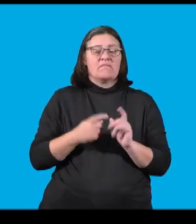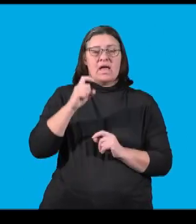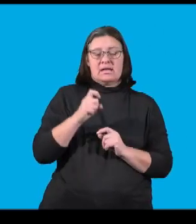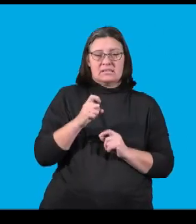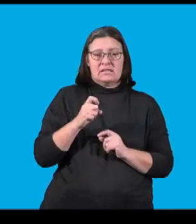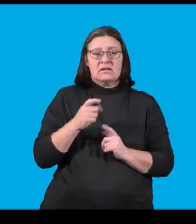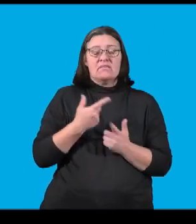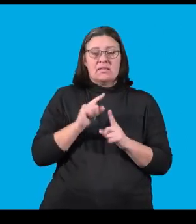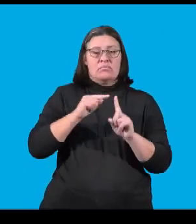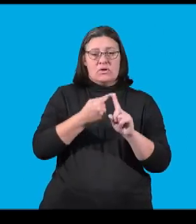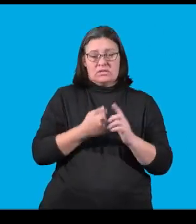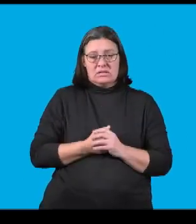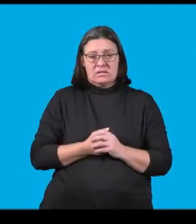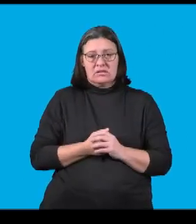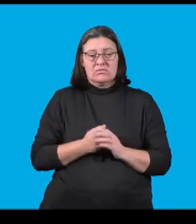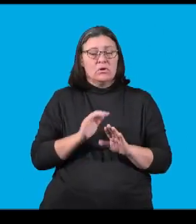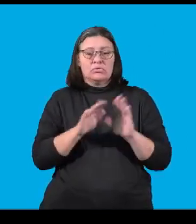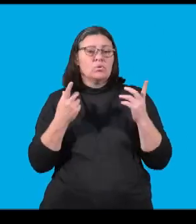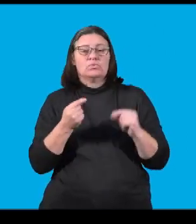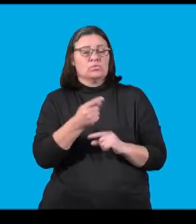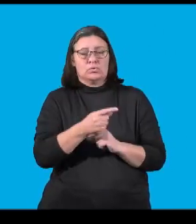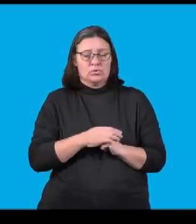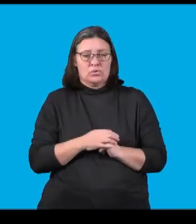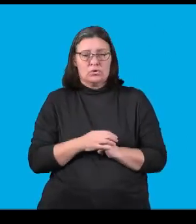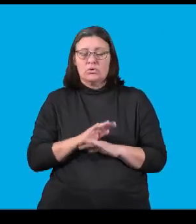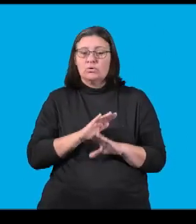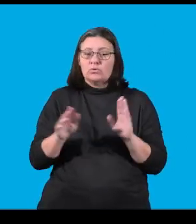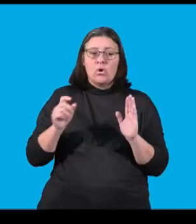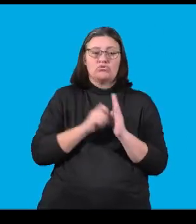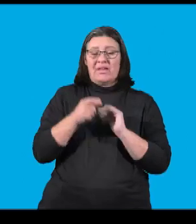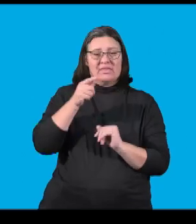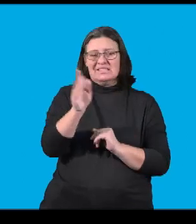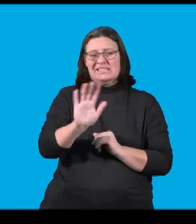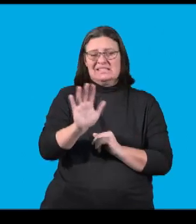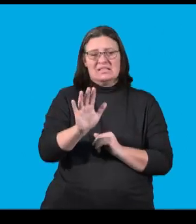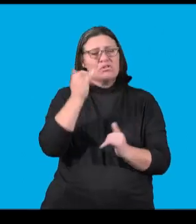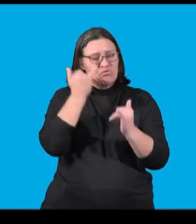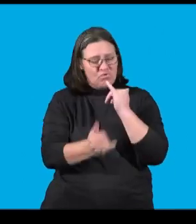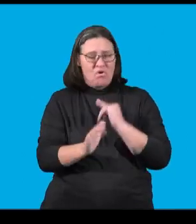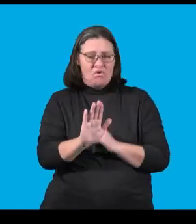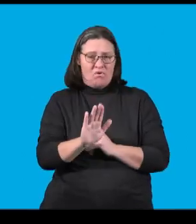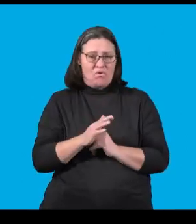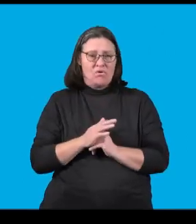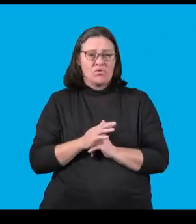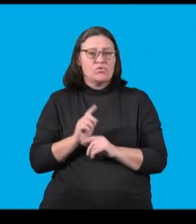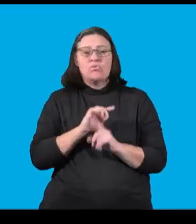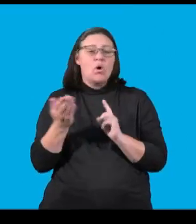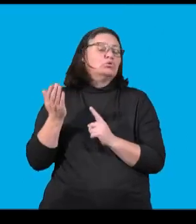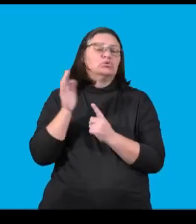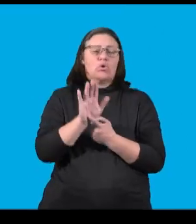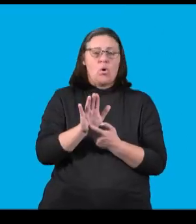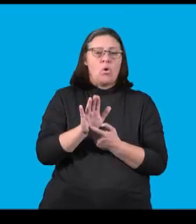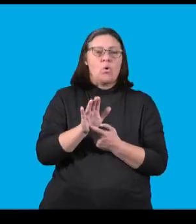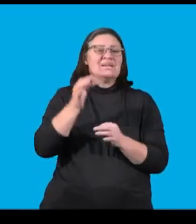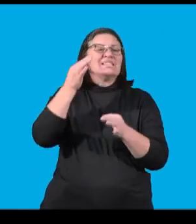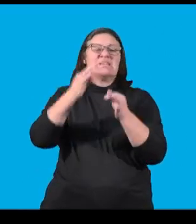respect to x, at this point, don't do this. Don't write this. This is incorrect. You